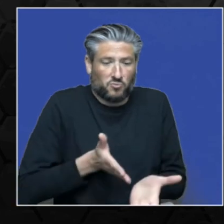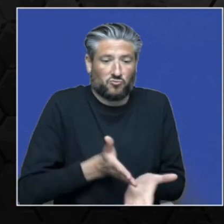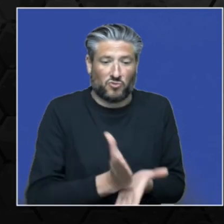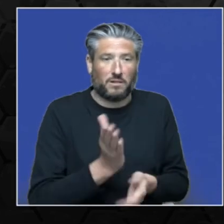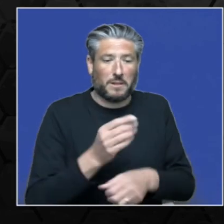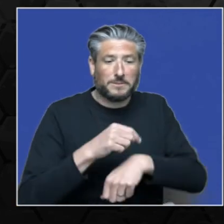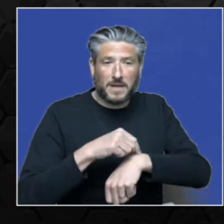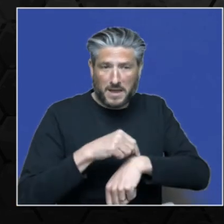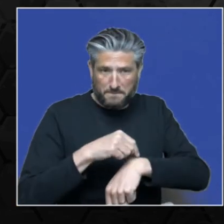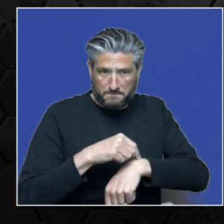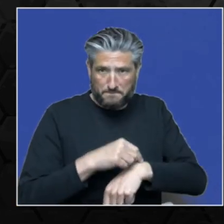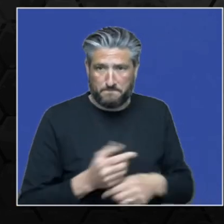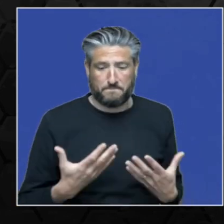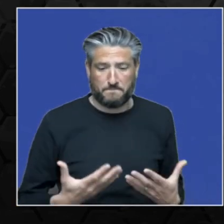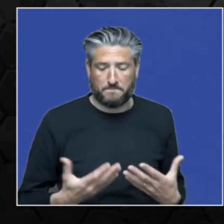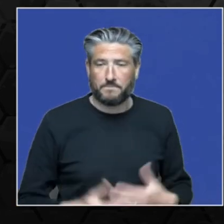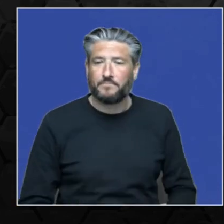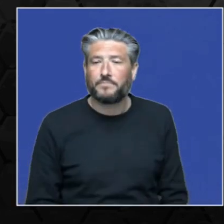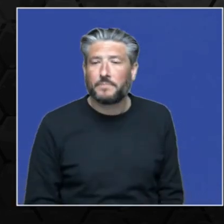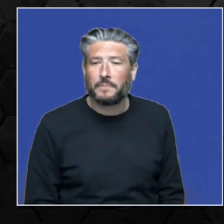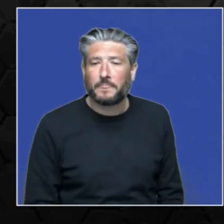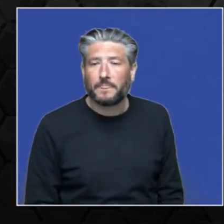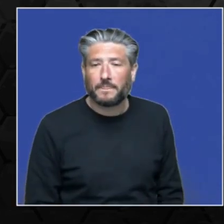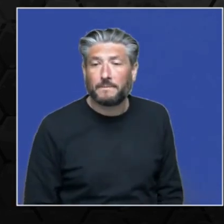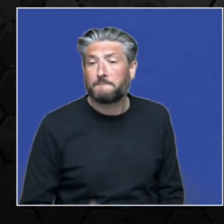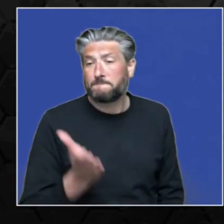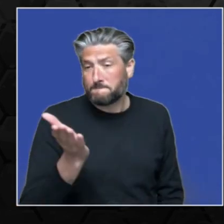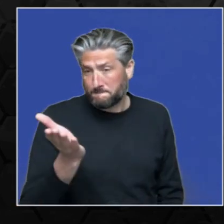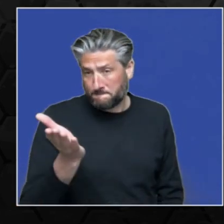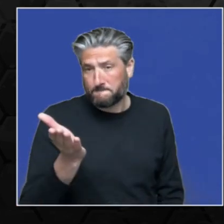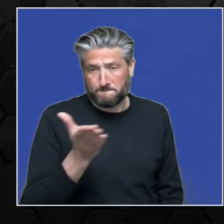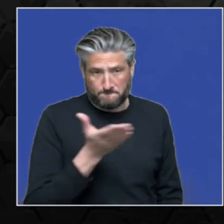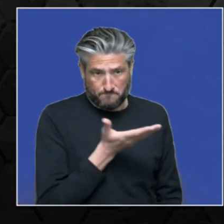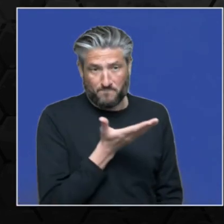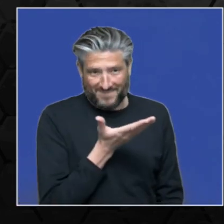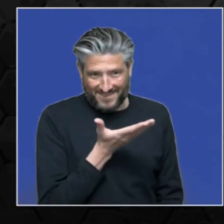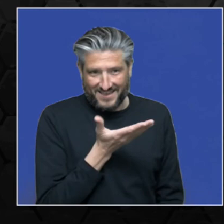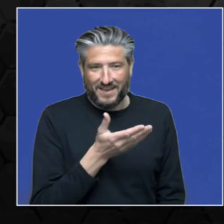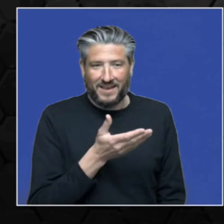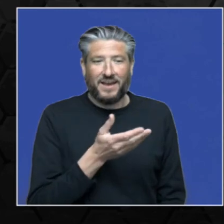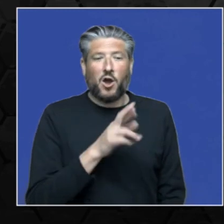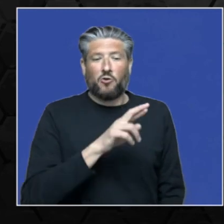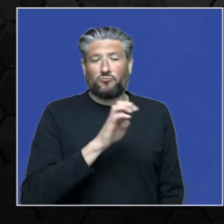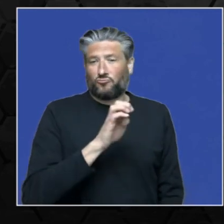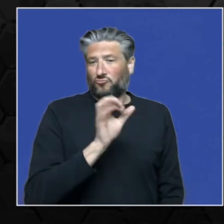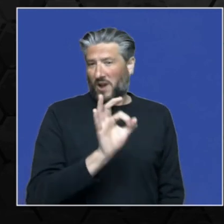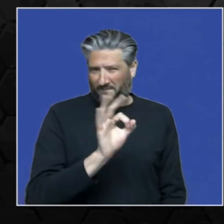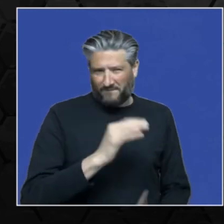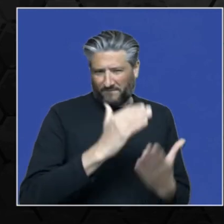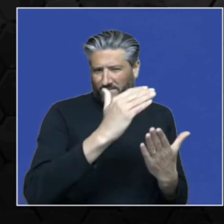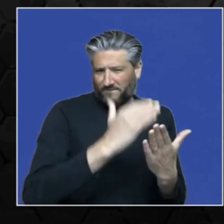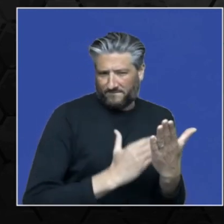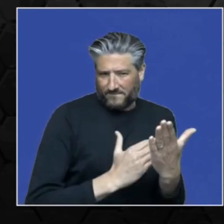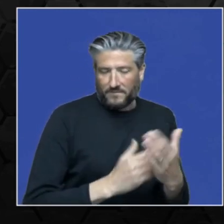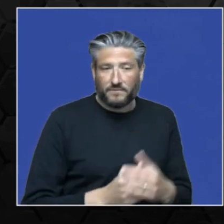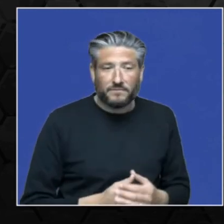And here are some of my references for my presentation, and thank you for your listening.